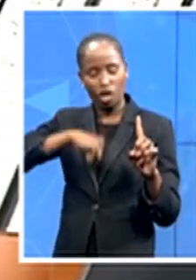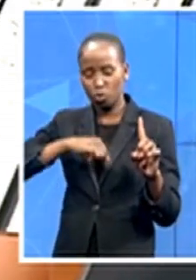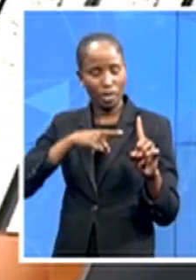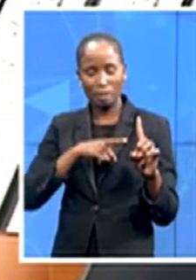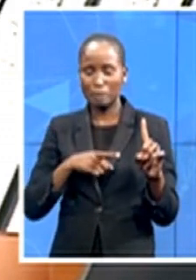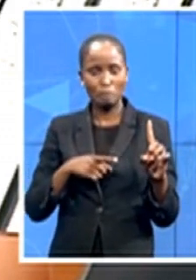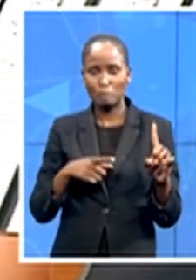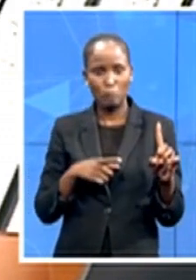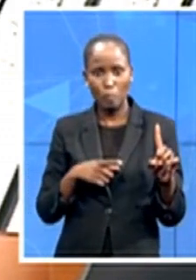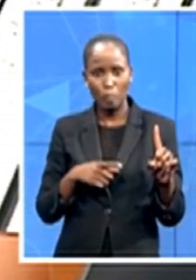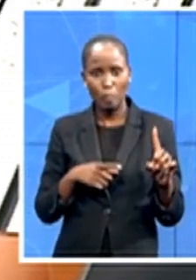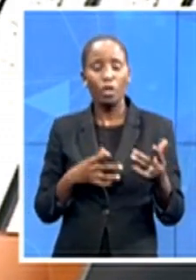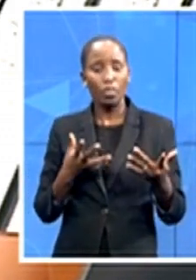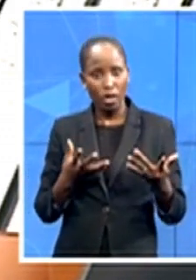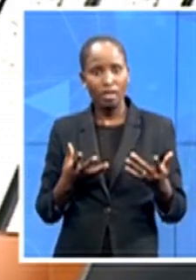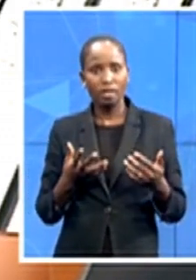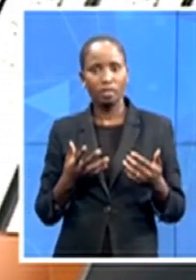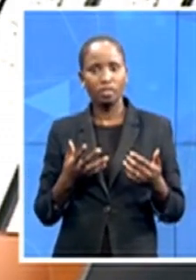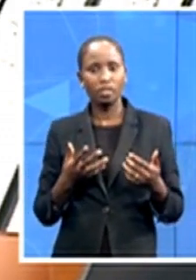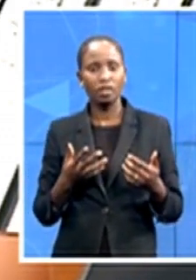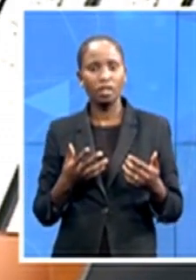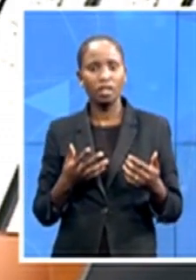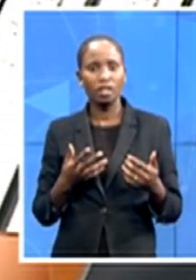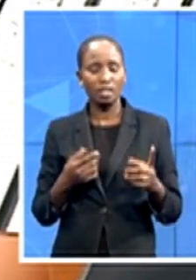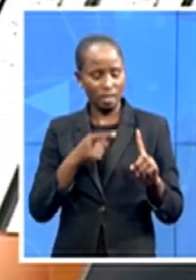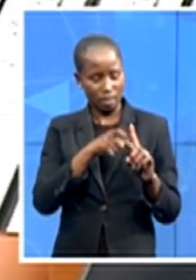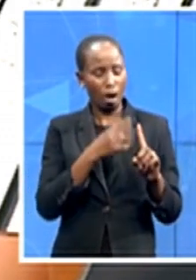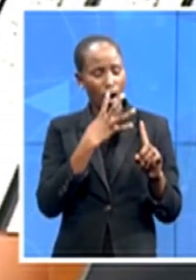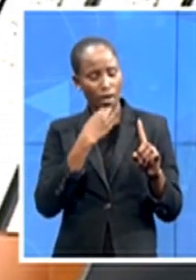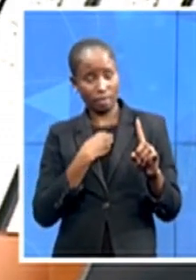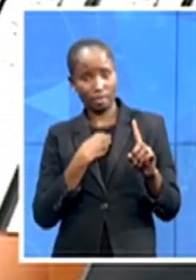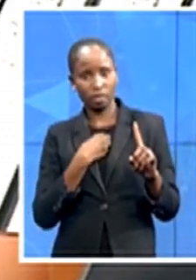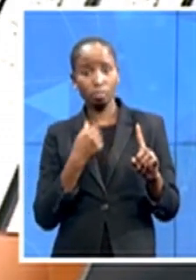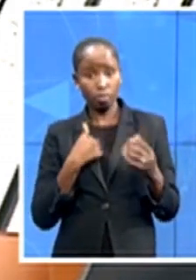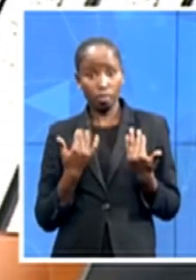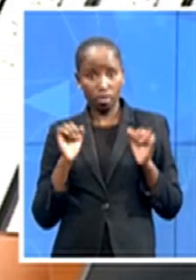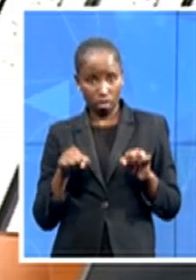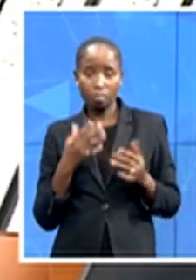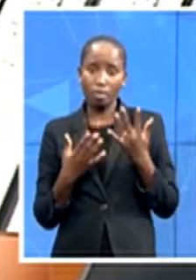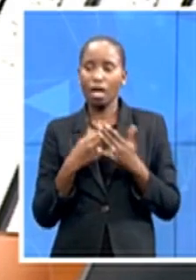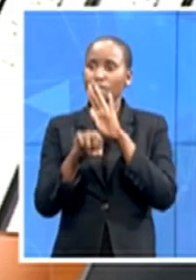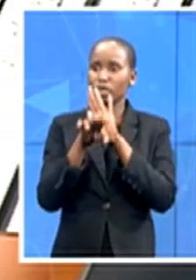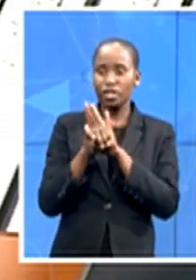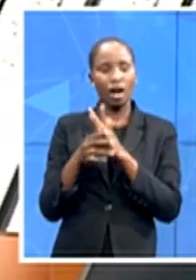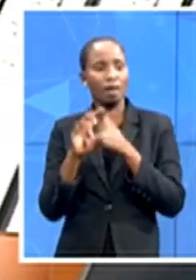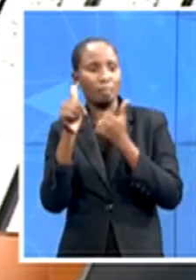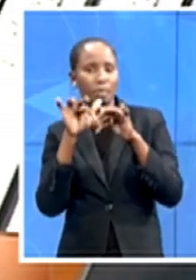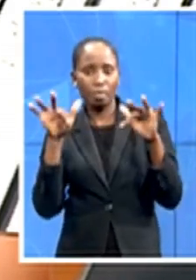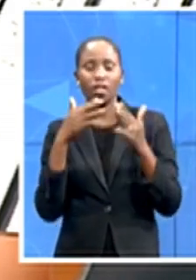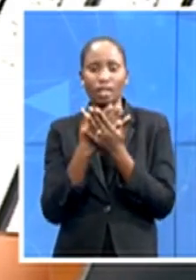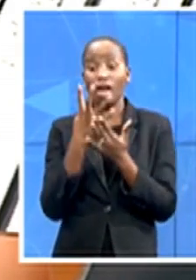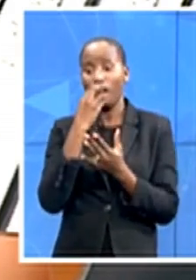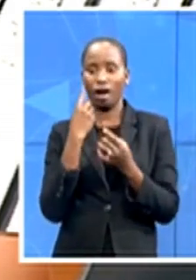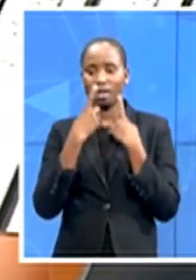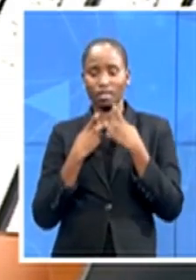asked, as I expected I would be asked by the media and other people, I would publicly state my